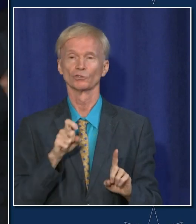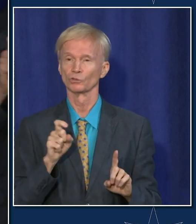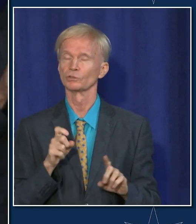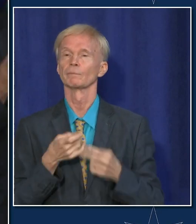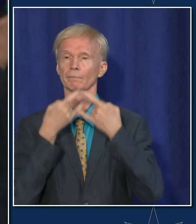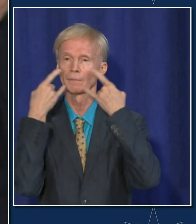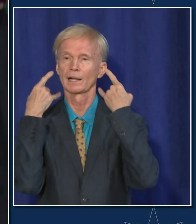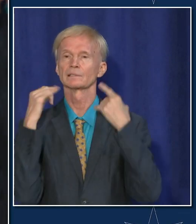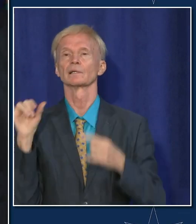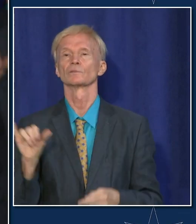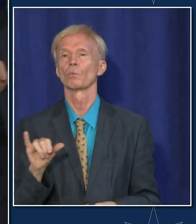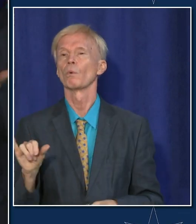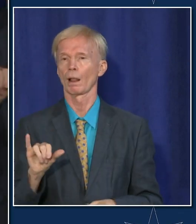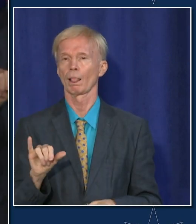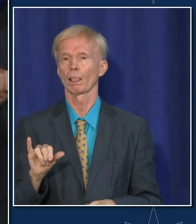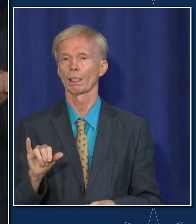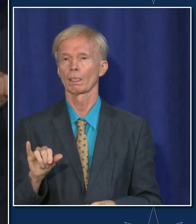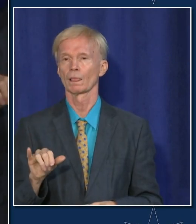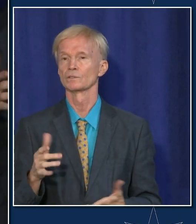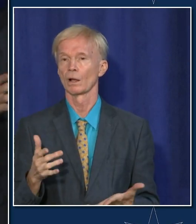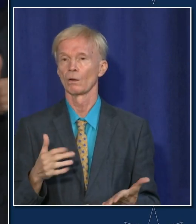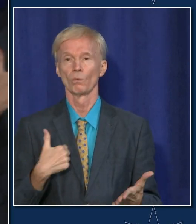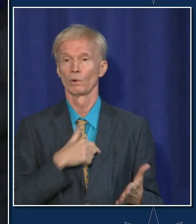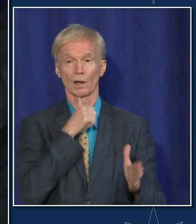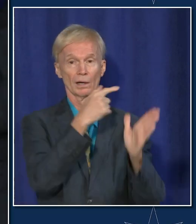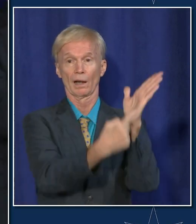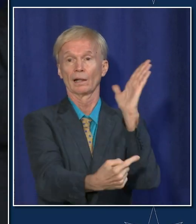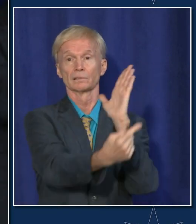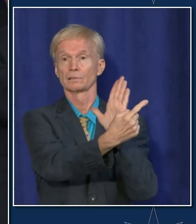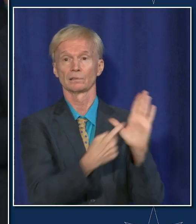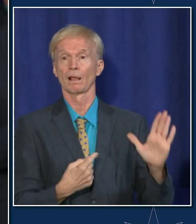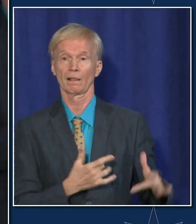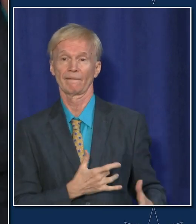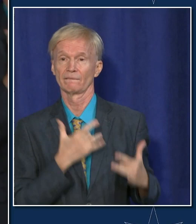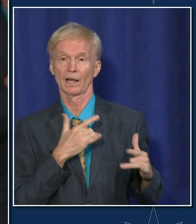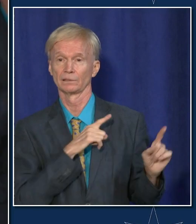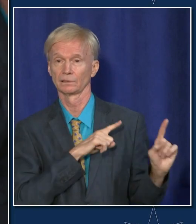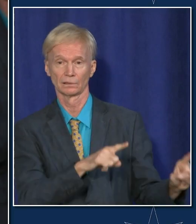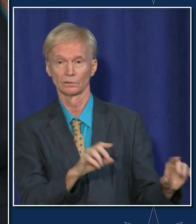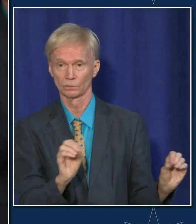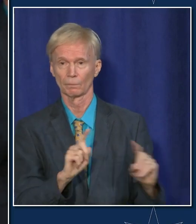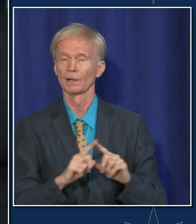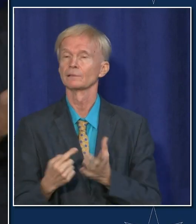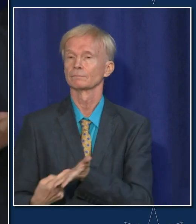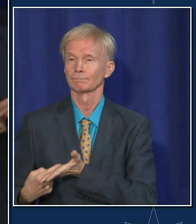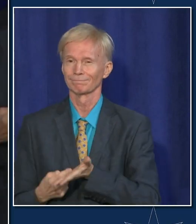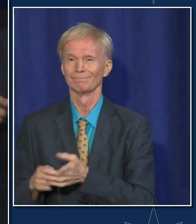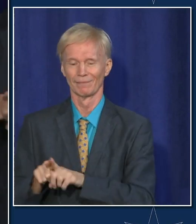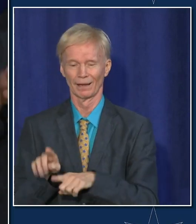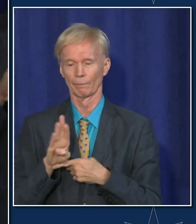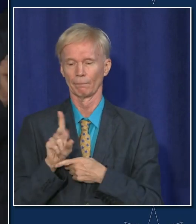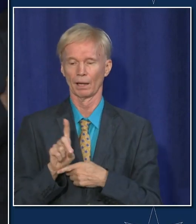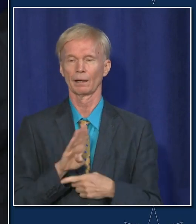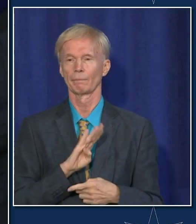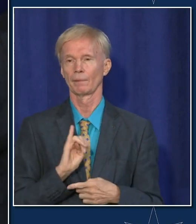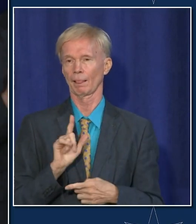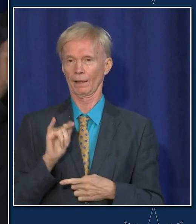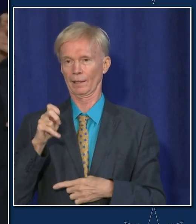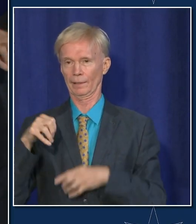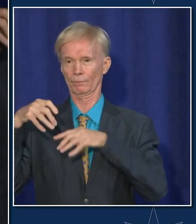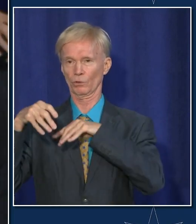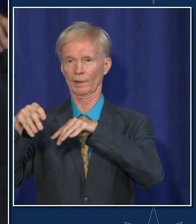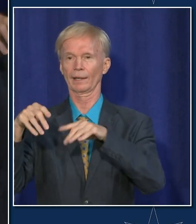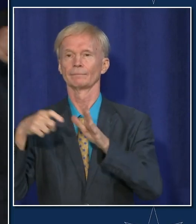well. So as I said, we've not canceled any events, but we've been in conversations for the Bud Billiken Parade. There's